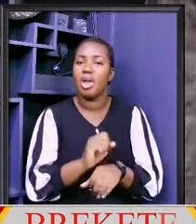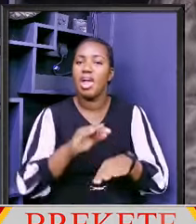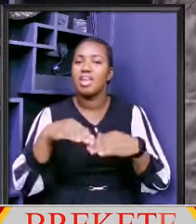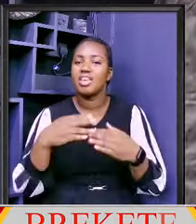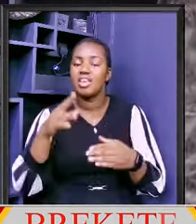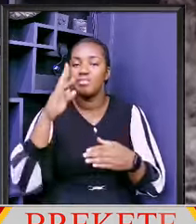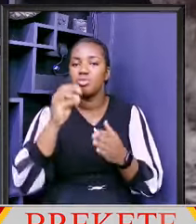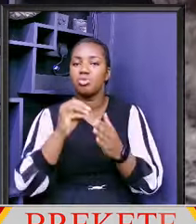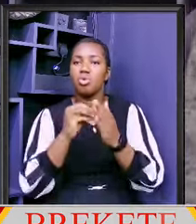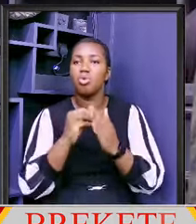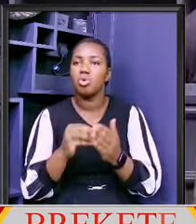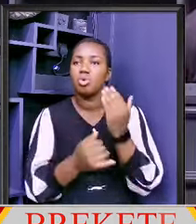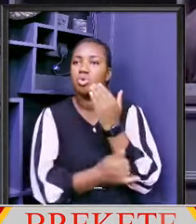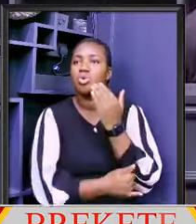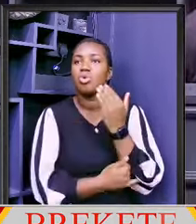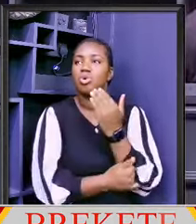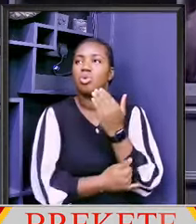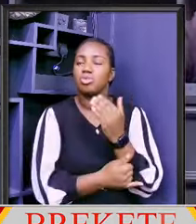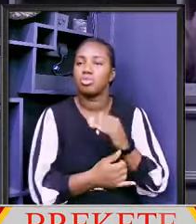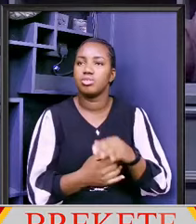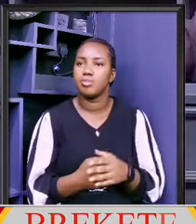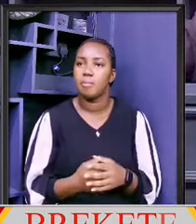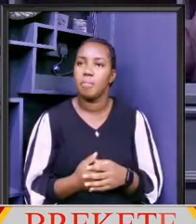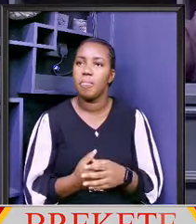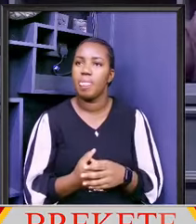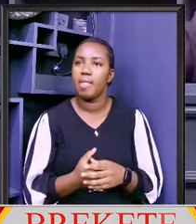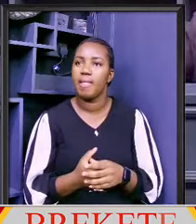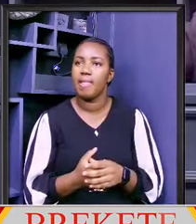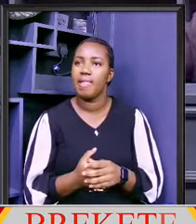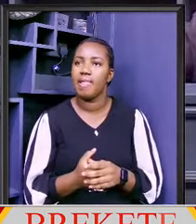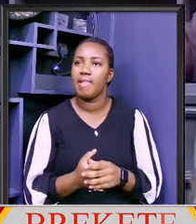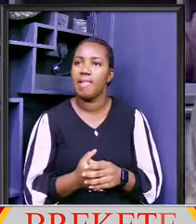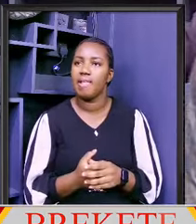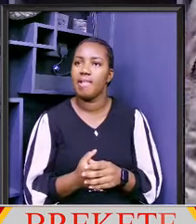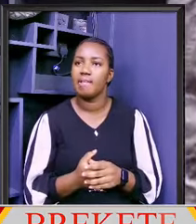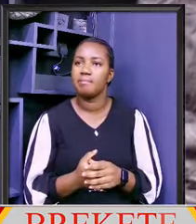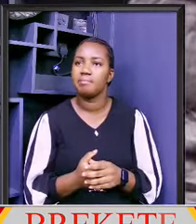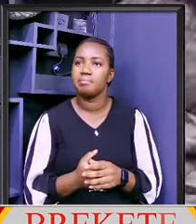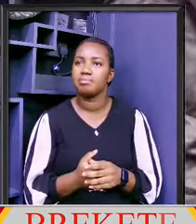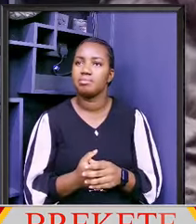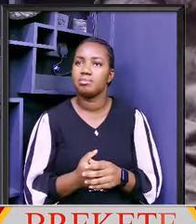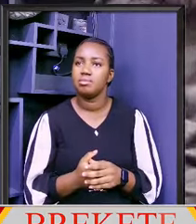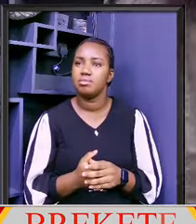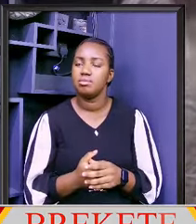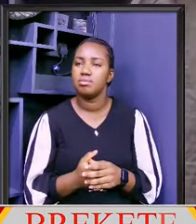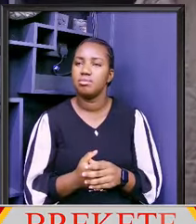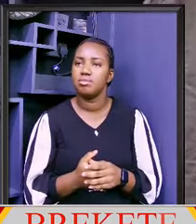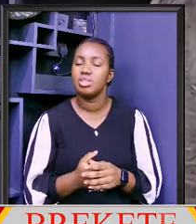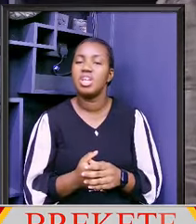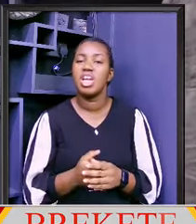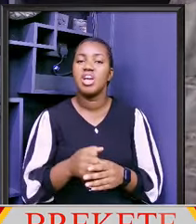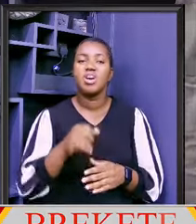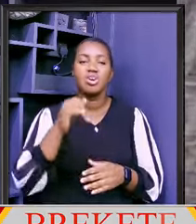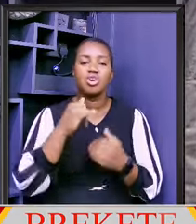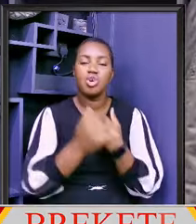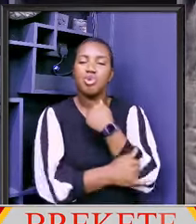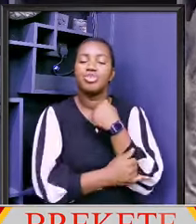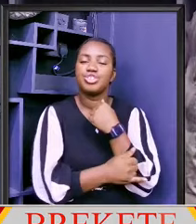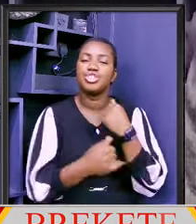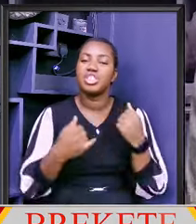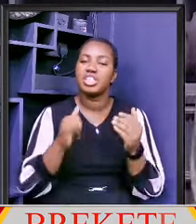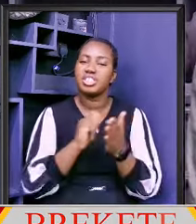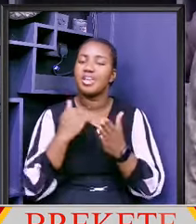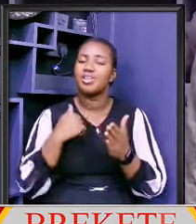oil, where then they carry go another country, go refine, gone, bring them back to the same country as if